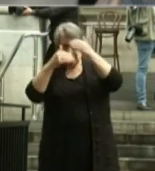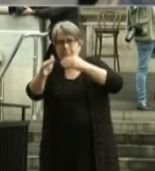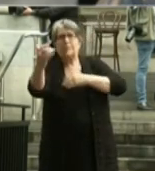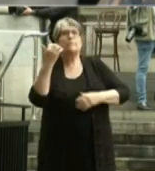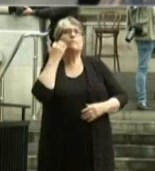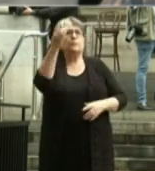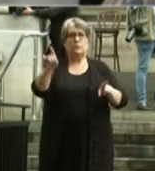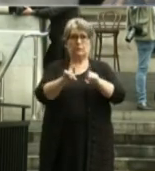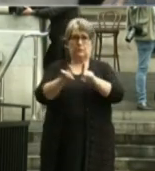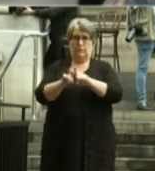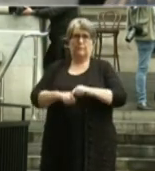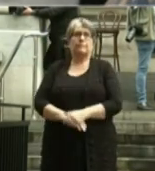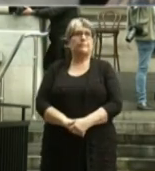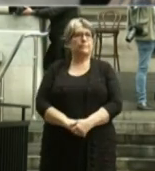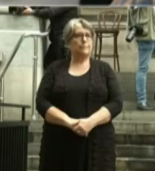the future.